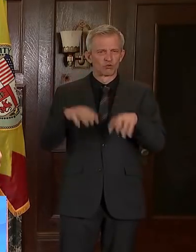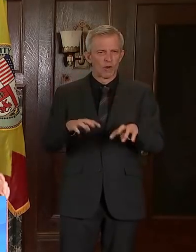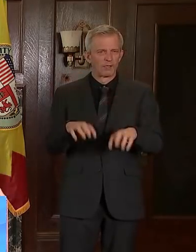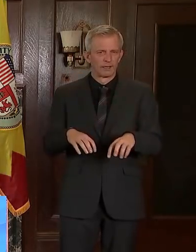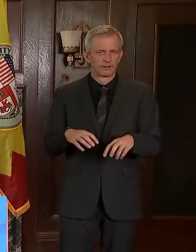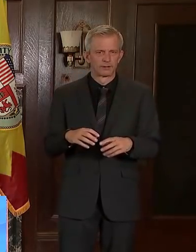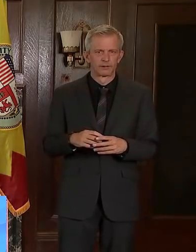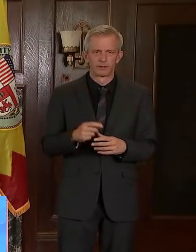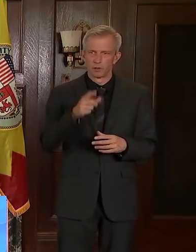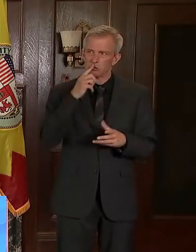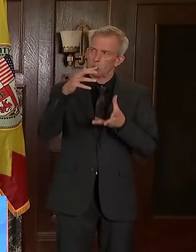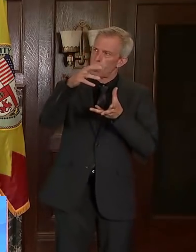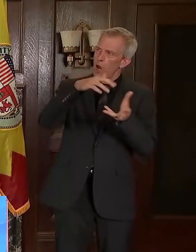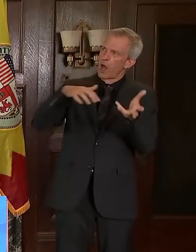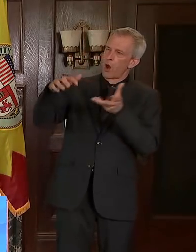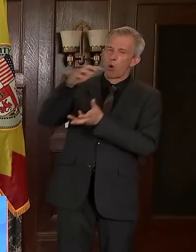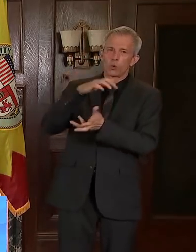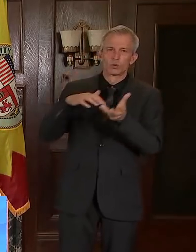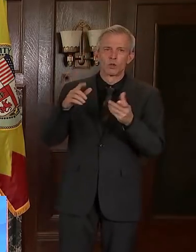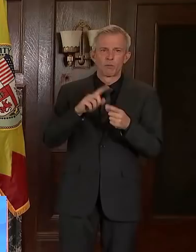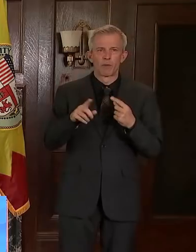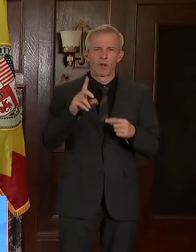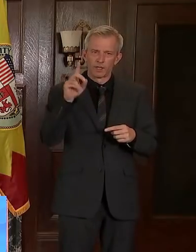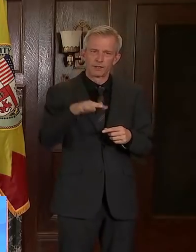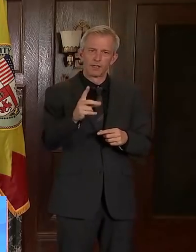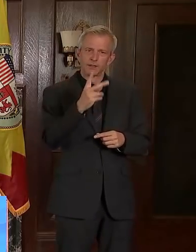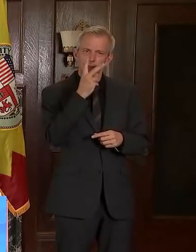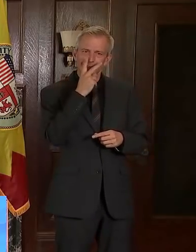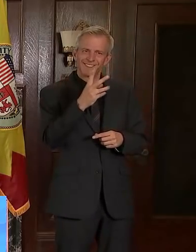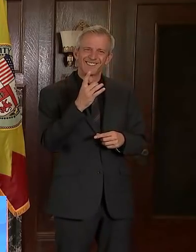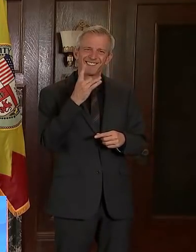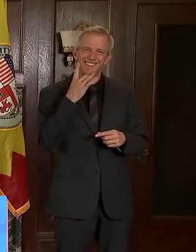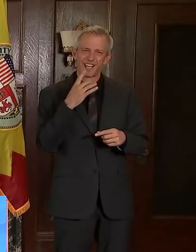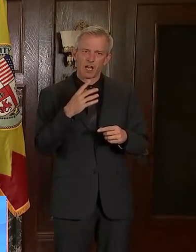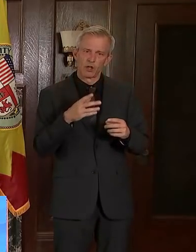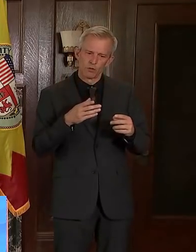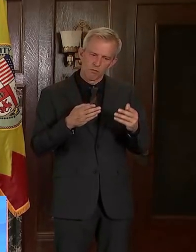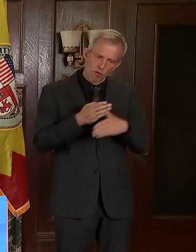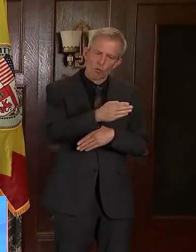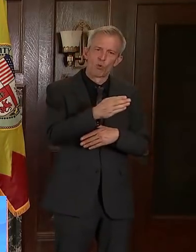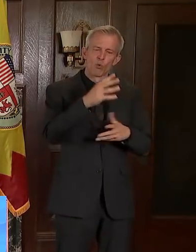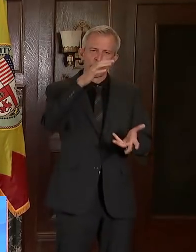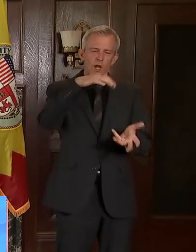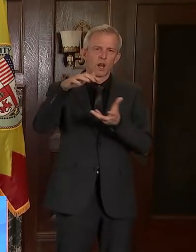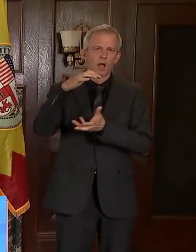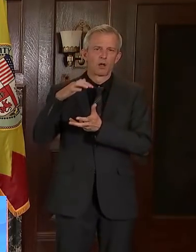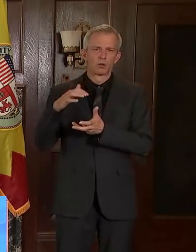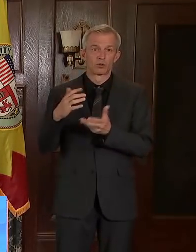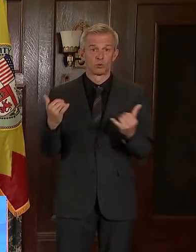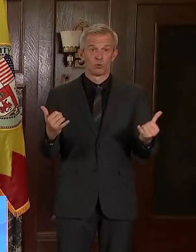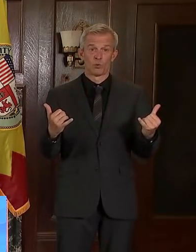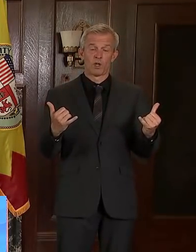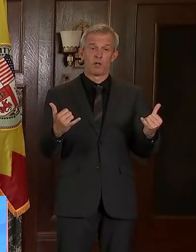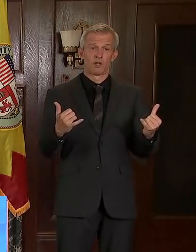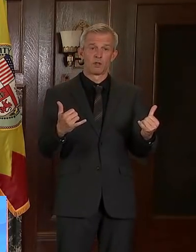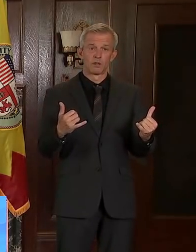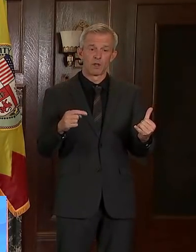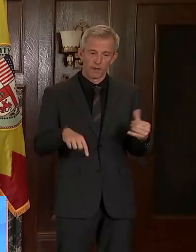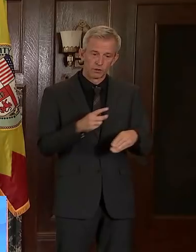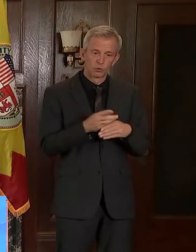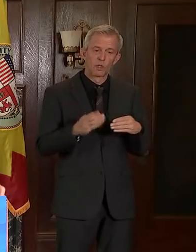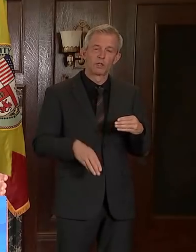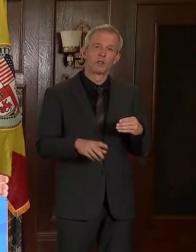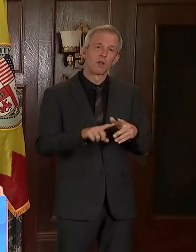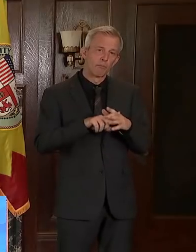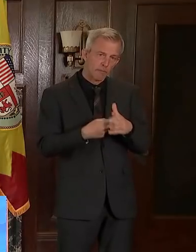clouds all around us, but I saw rays of light breaking through those clouds. Today and this weekend will be the beginning of that,